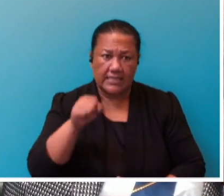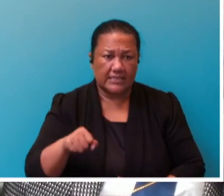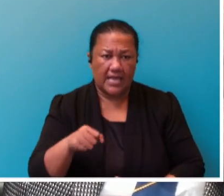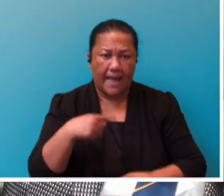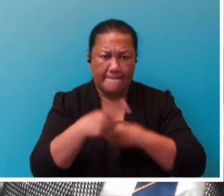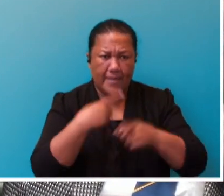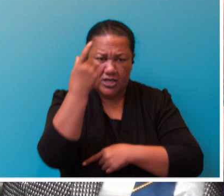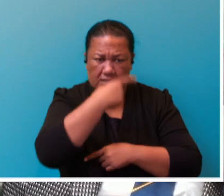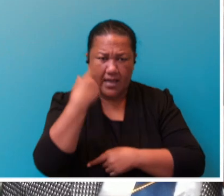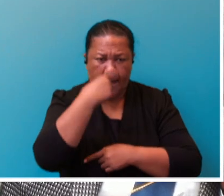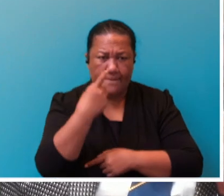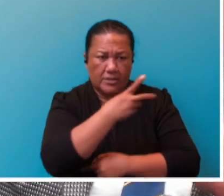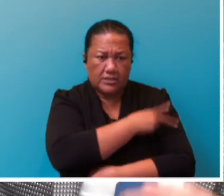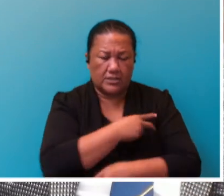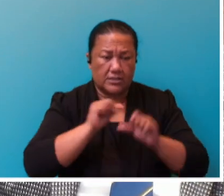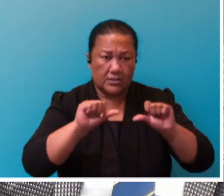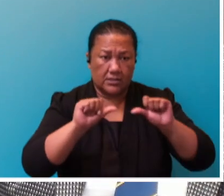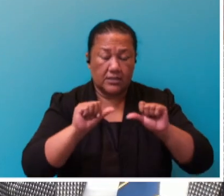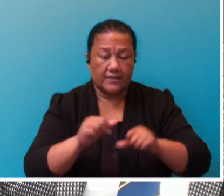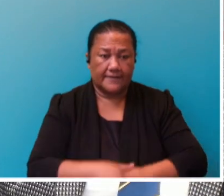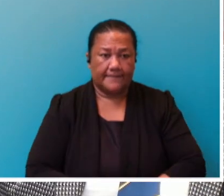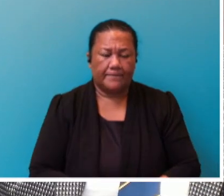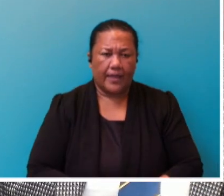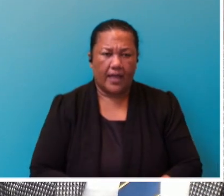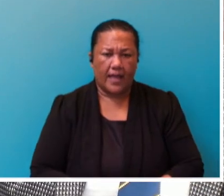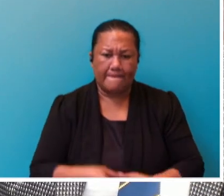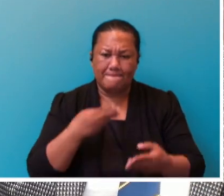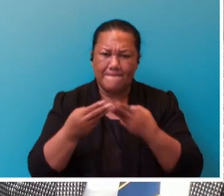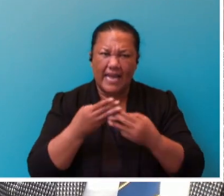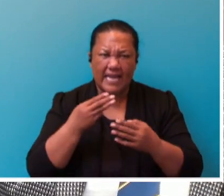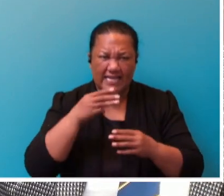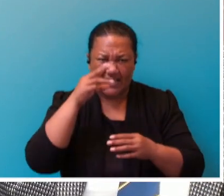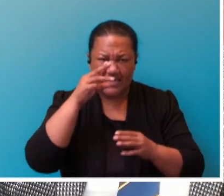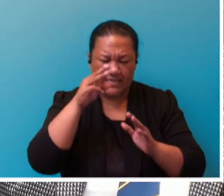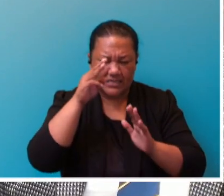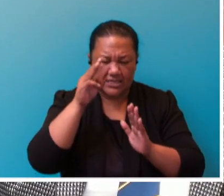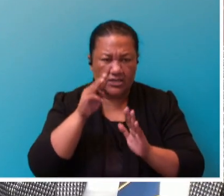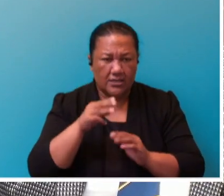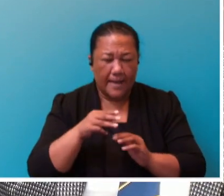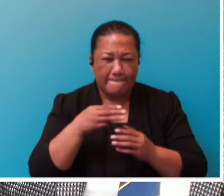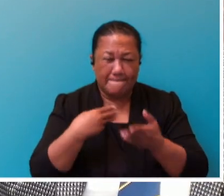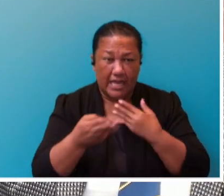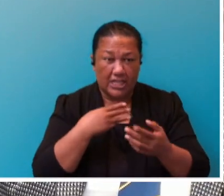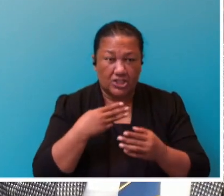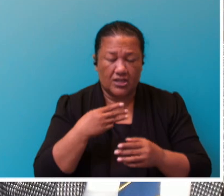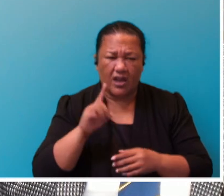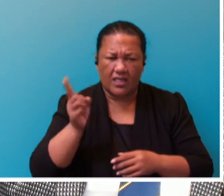cybersecurity in the management of our data and our information systems in government, Honorable Speaker.